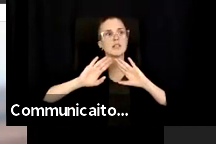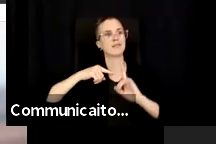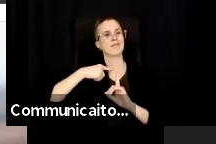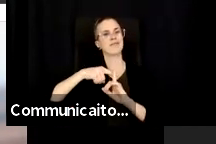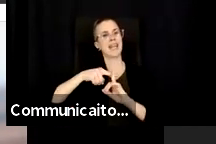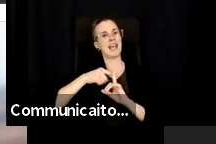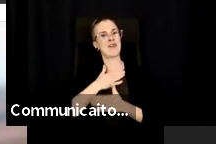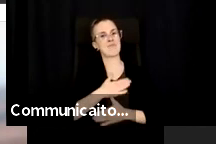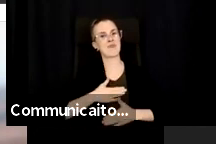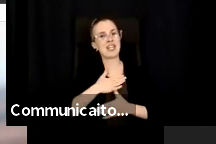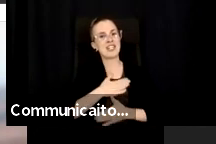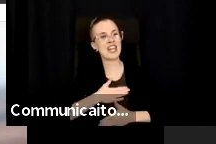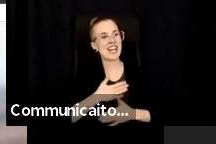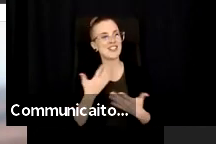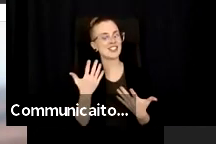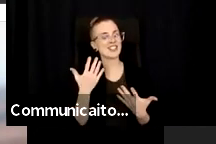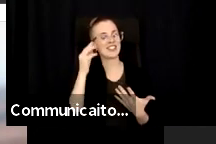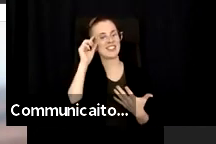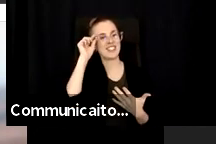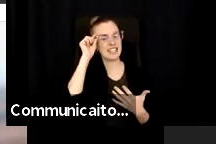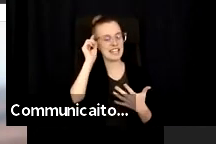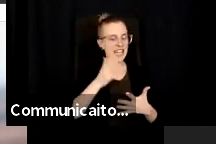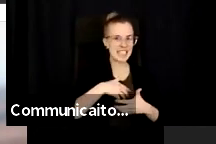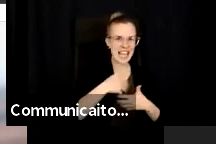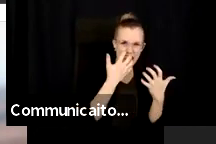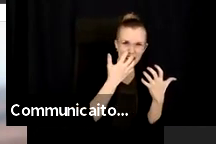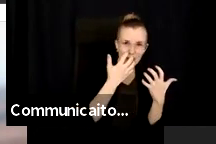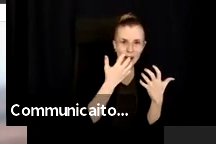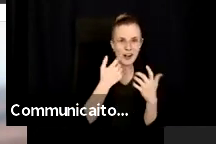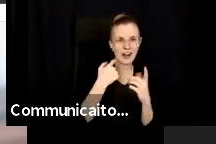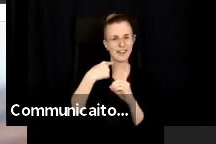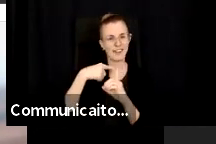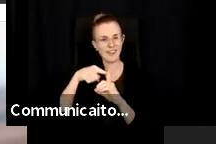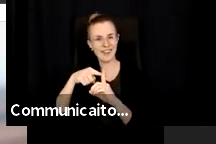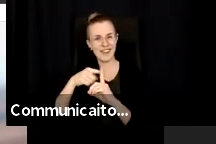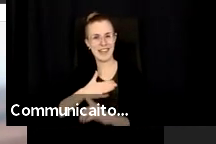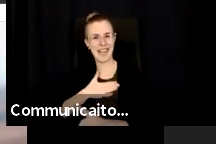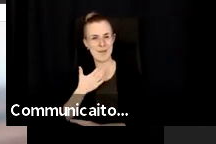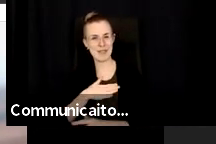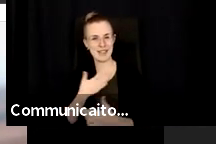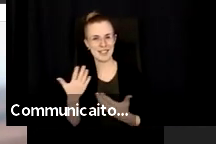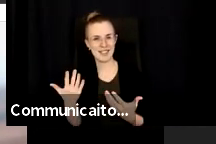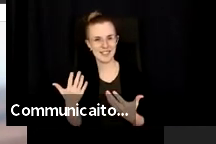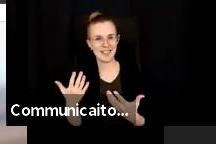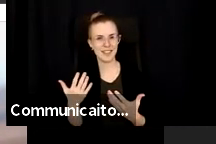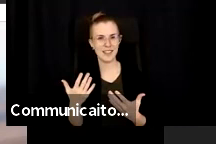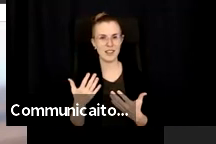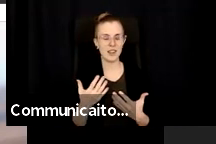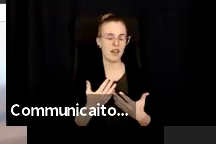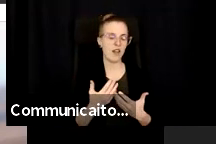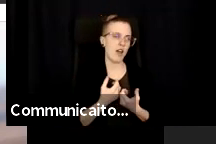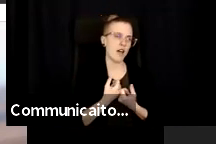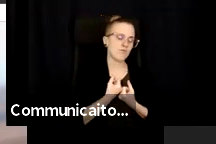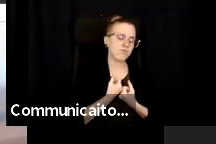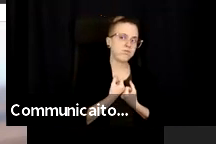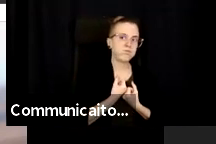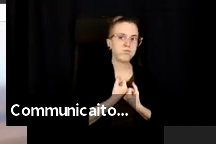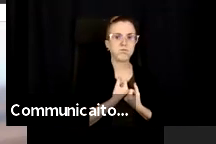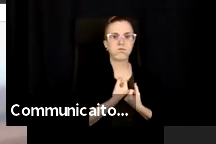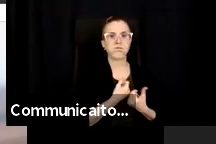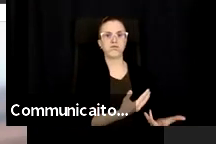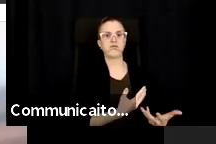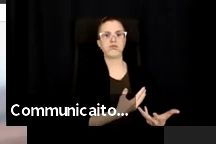appreciation. It's anger and happiness. It's exhaustion